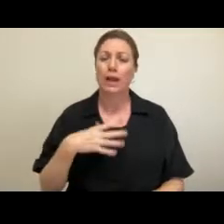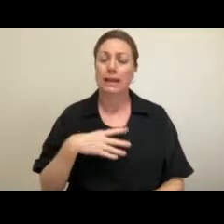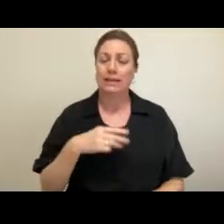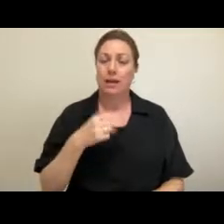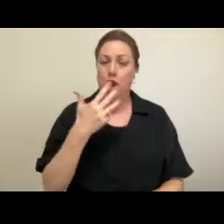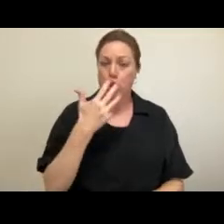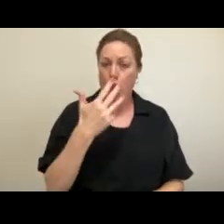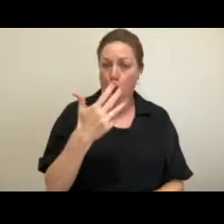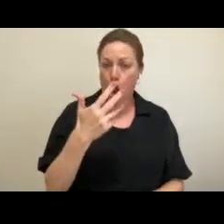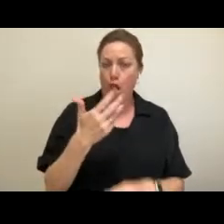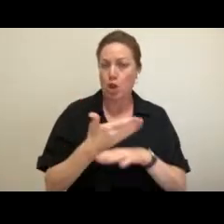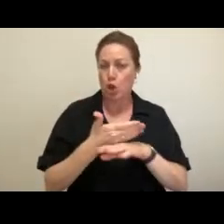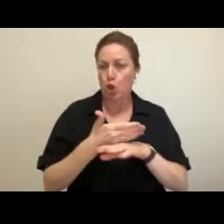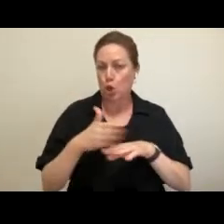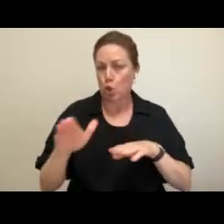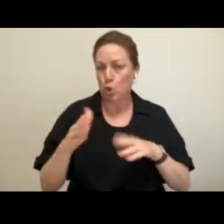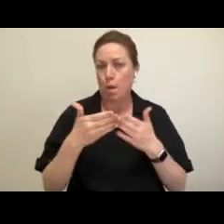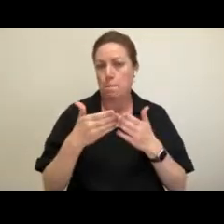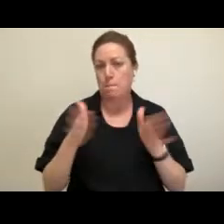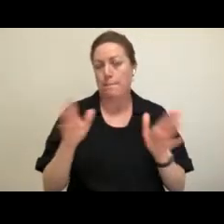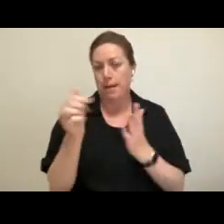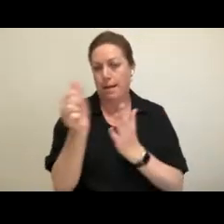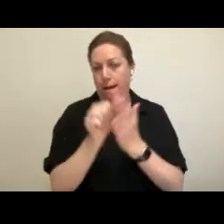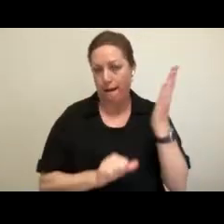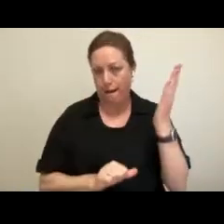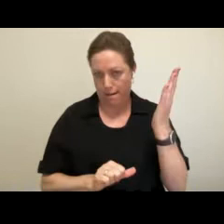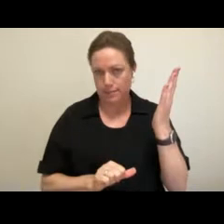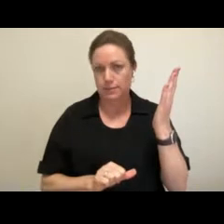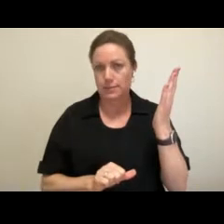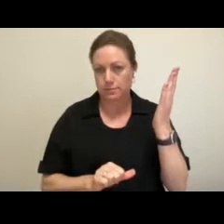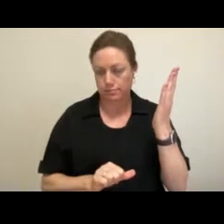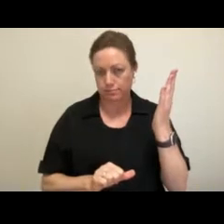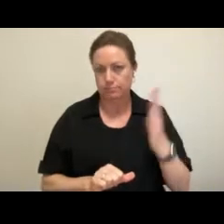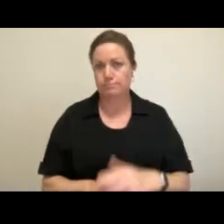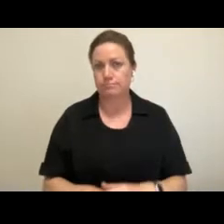public artworks. These are major commissions.